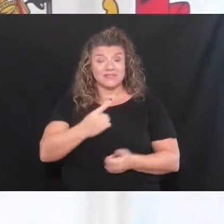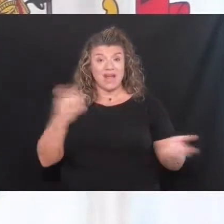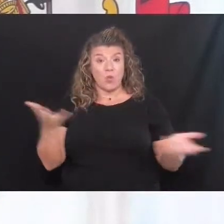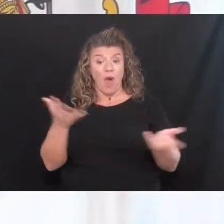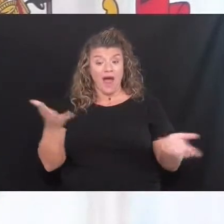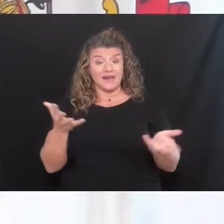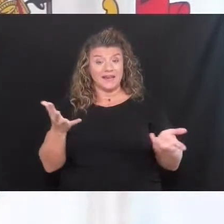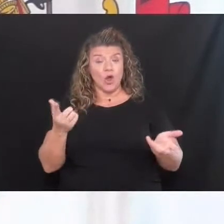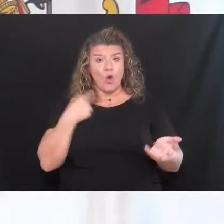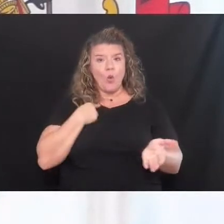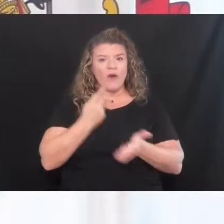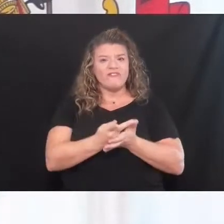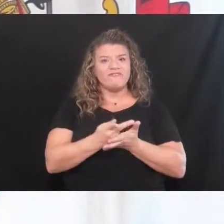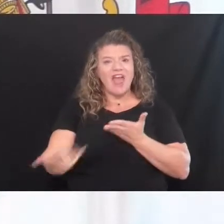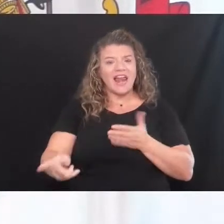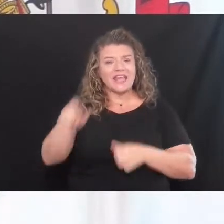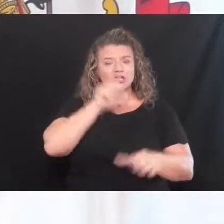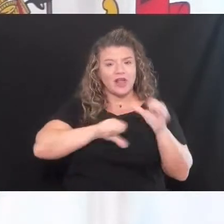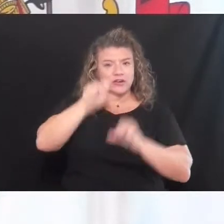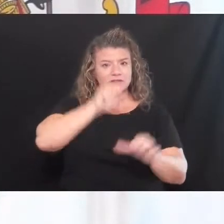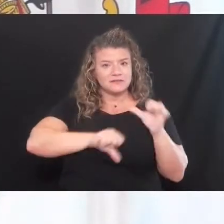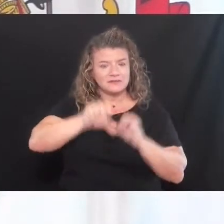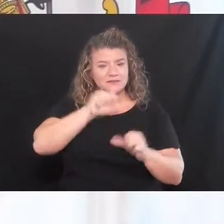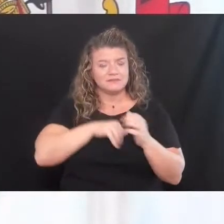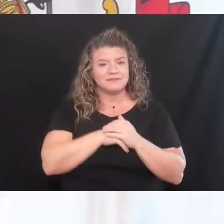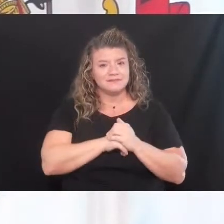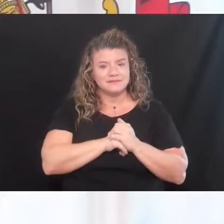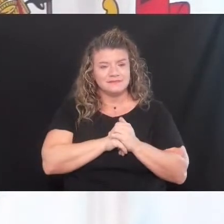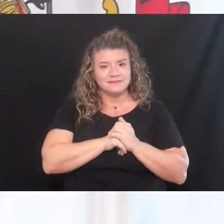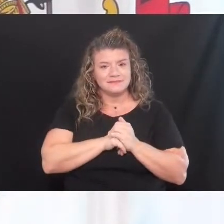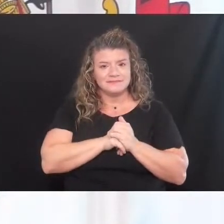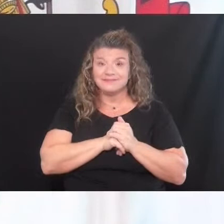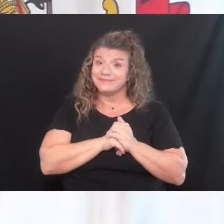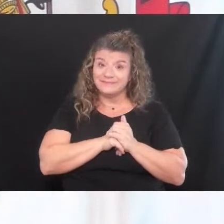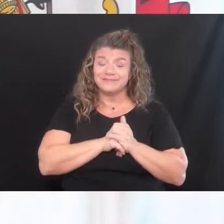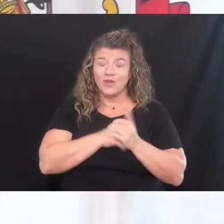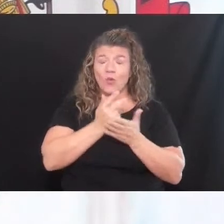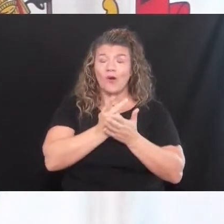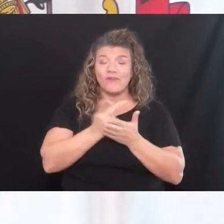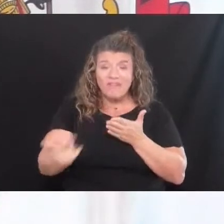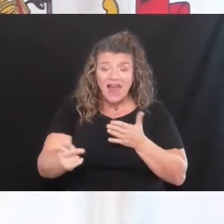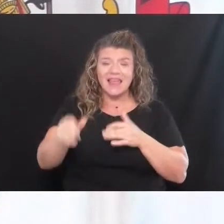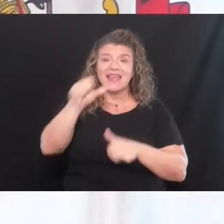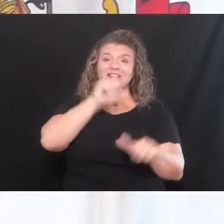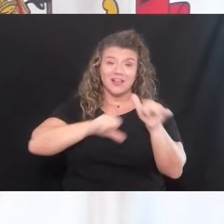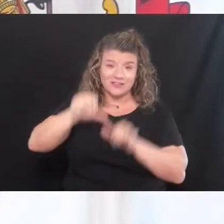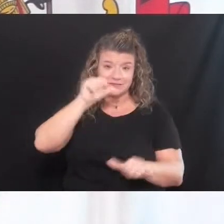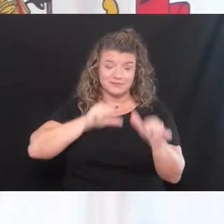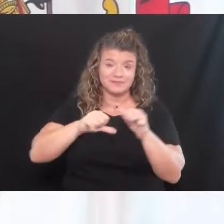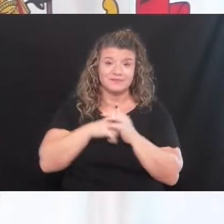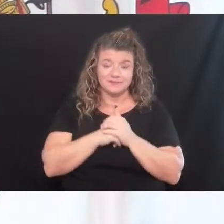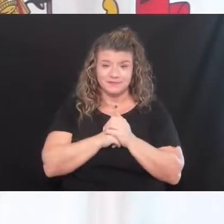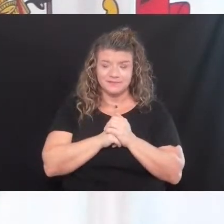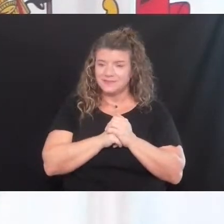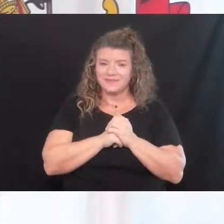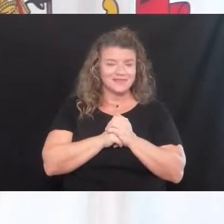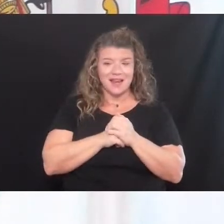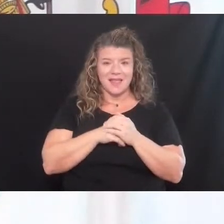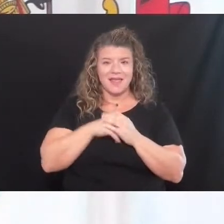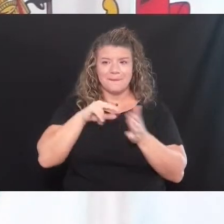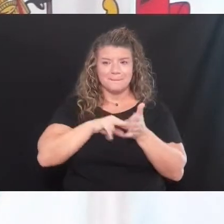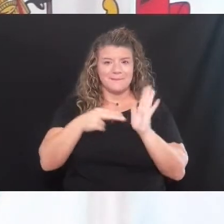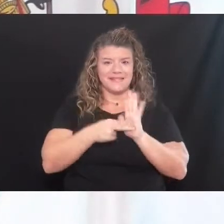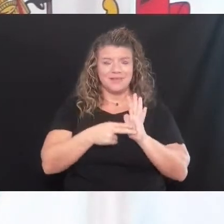We're failing one another. You know, we're failing one another, not getting